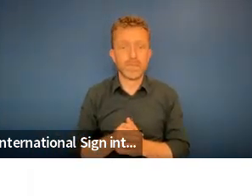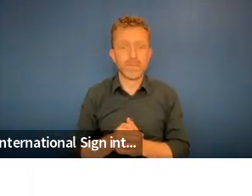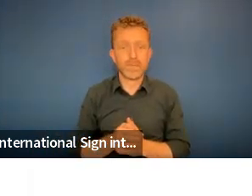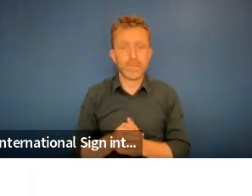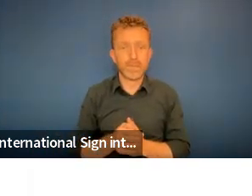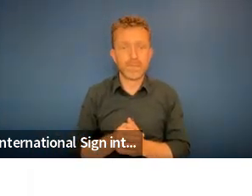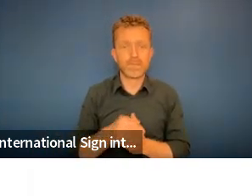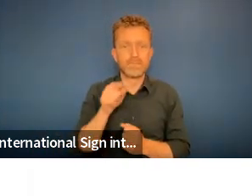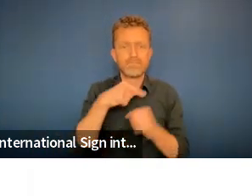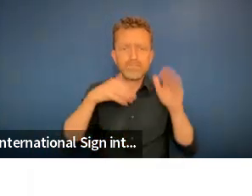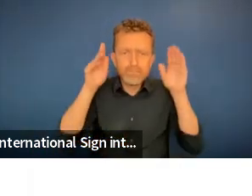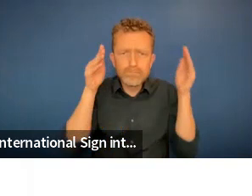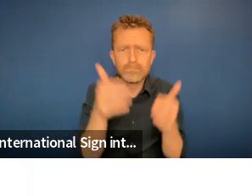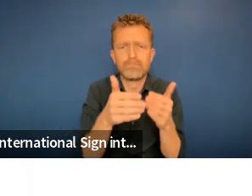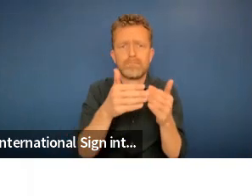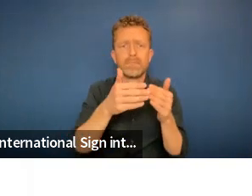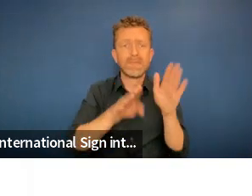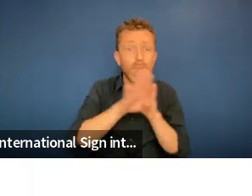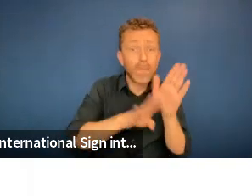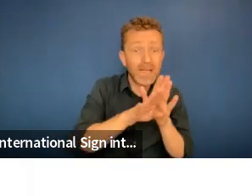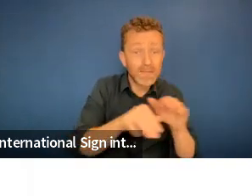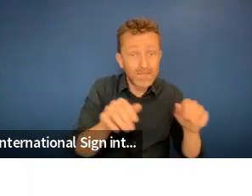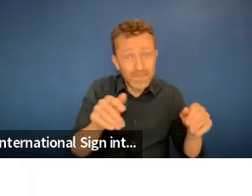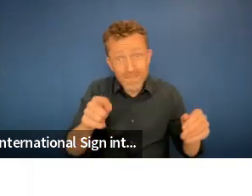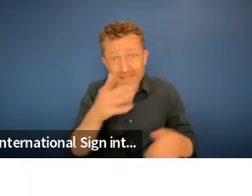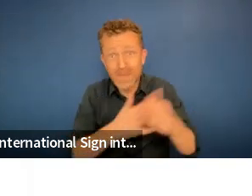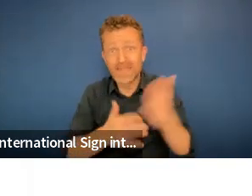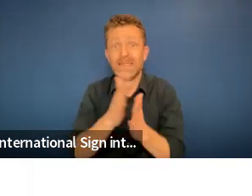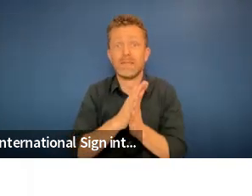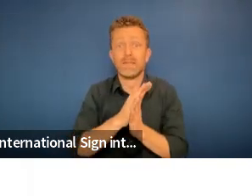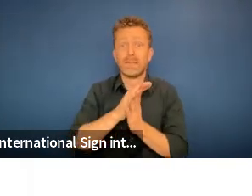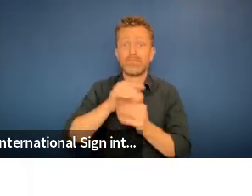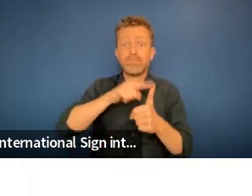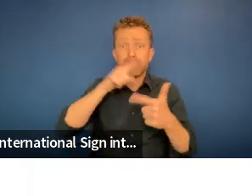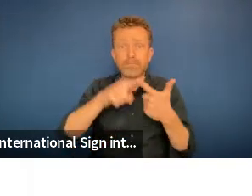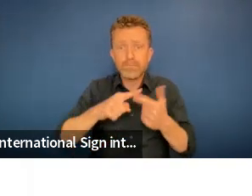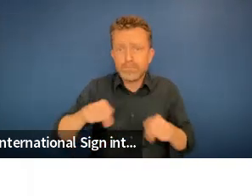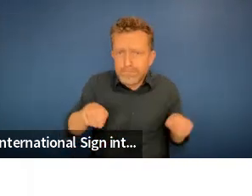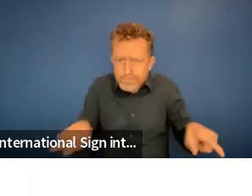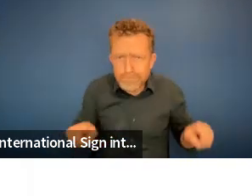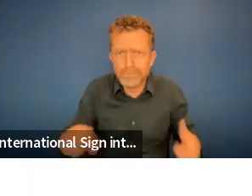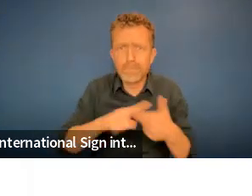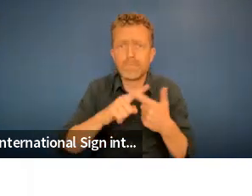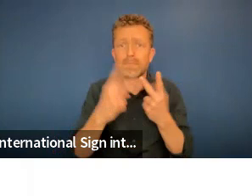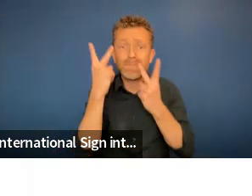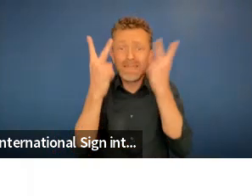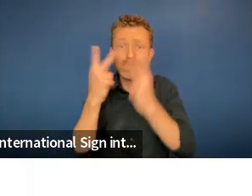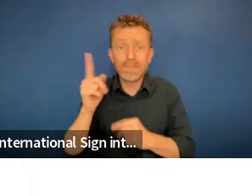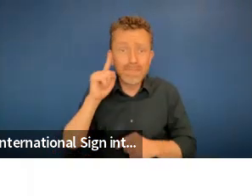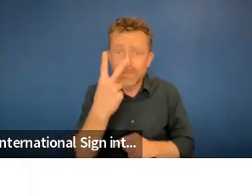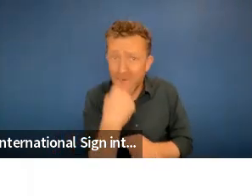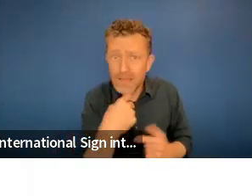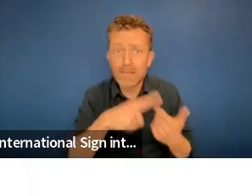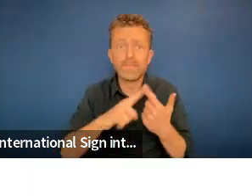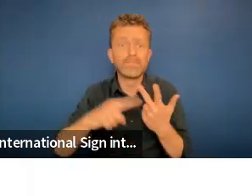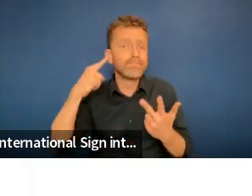assessment, provision of assistive devices and seating devices, rehabilitation therapy, and discharge